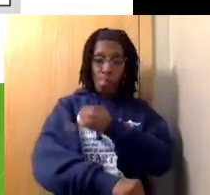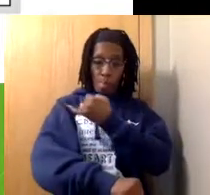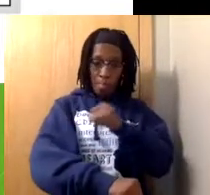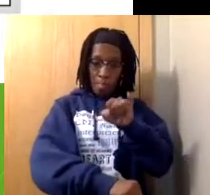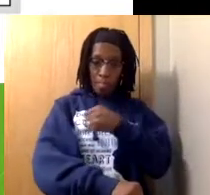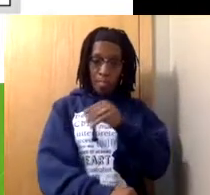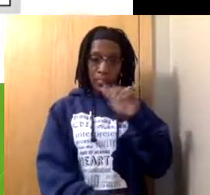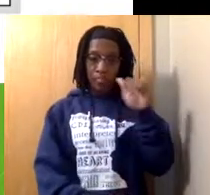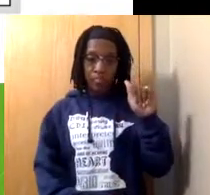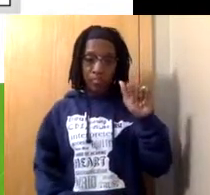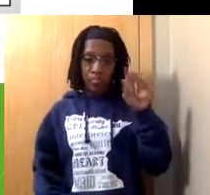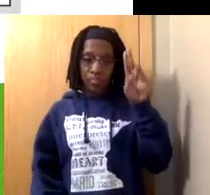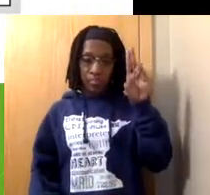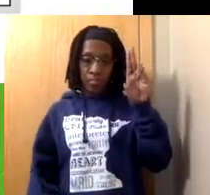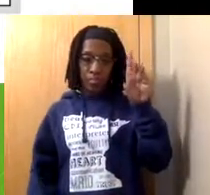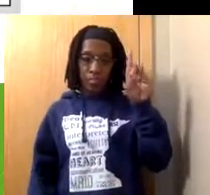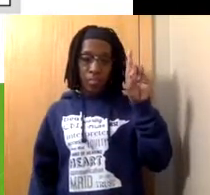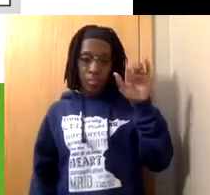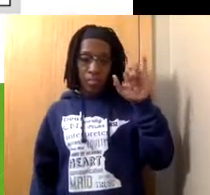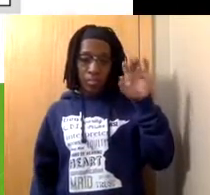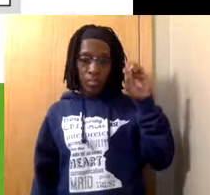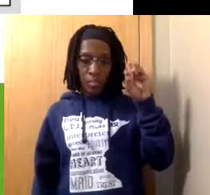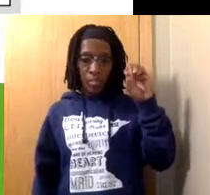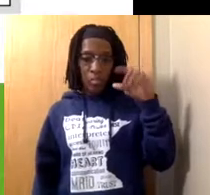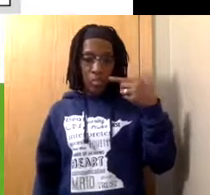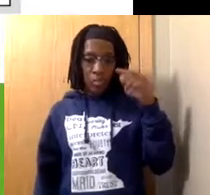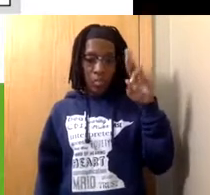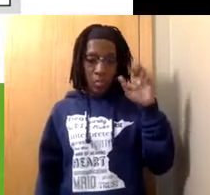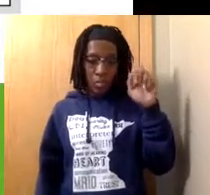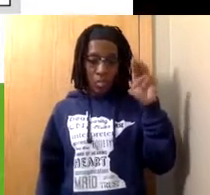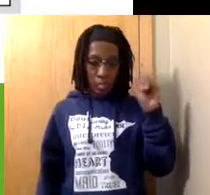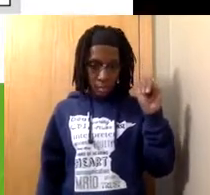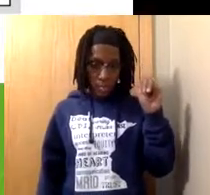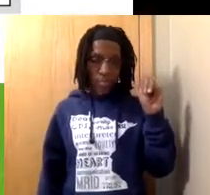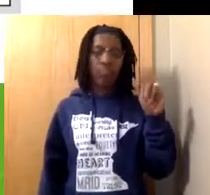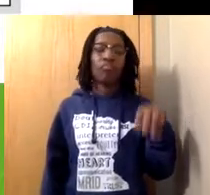Here is Jasmine's audiogram.